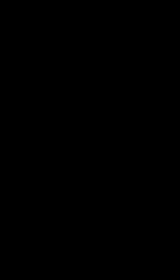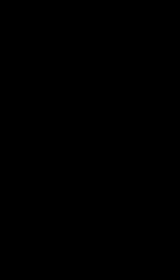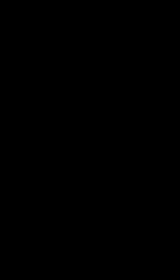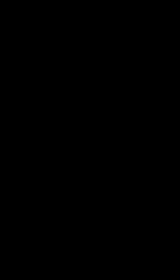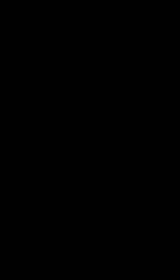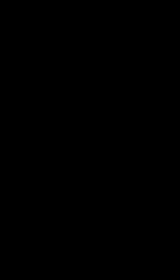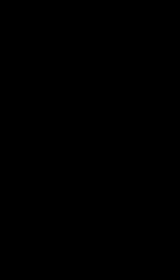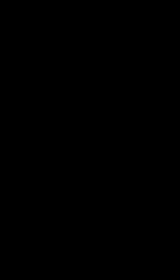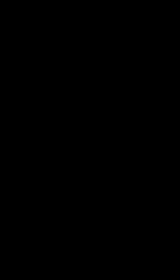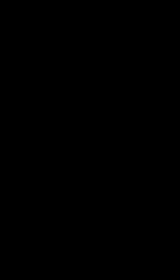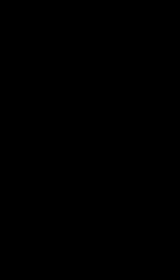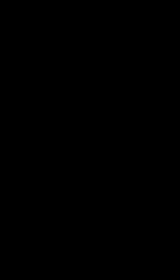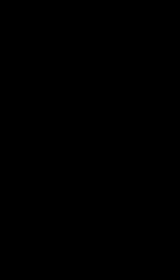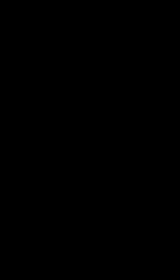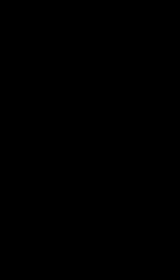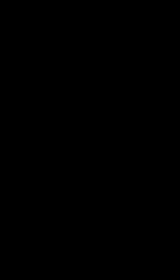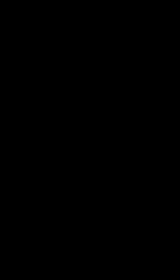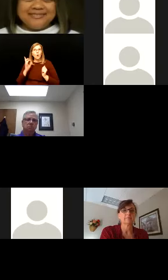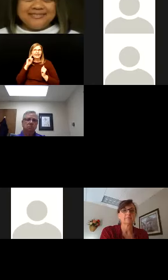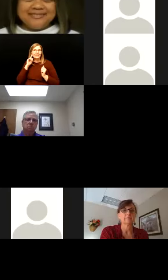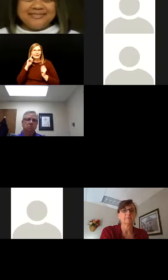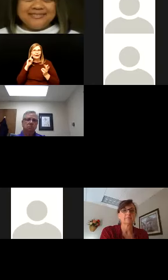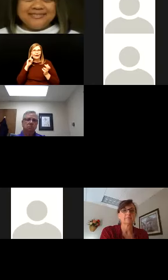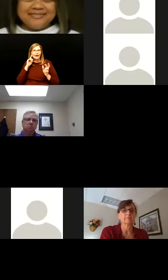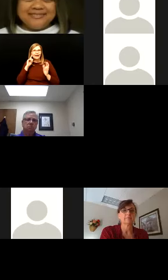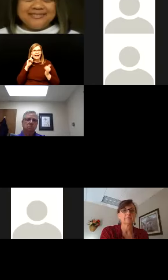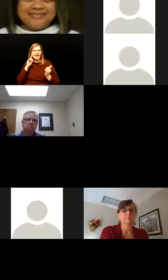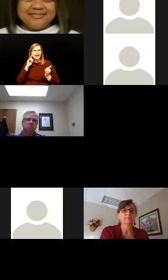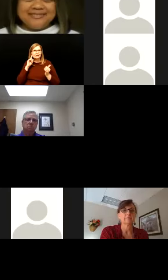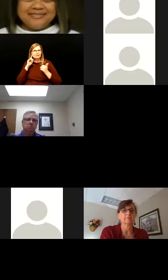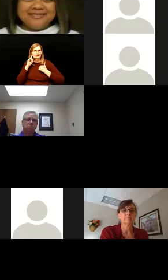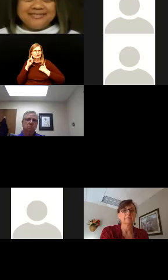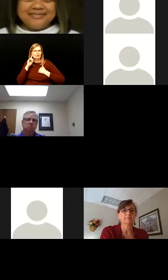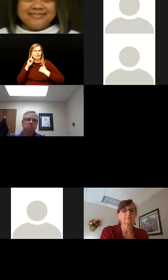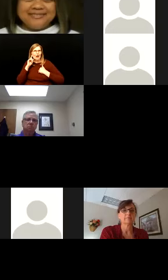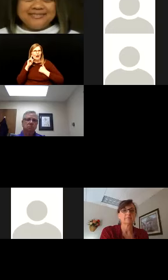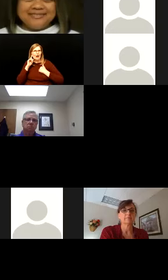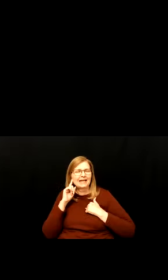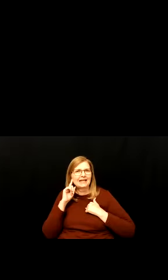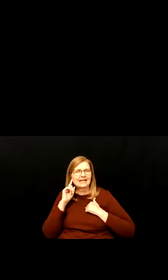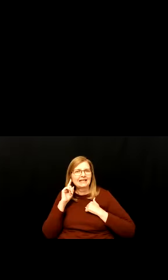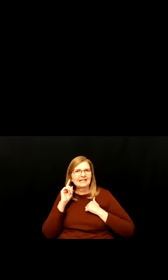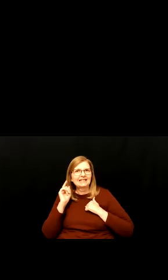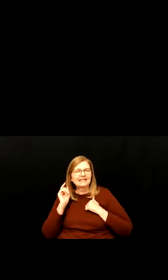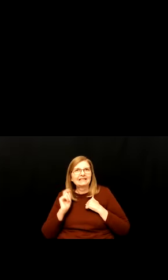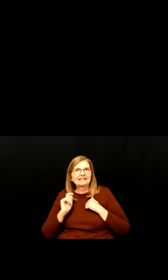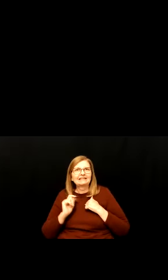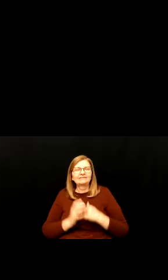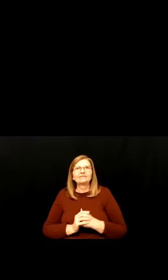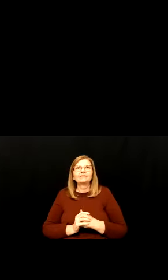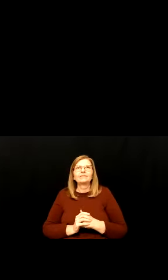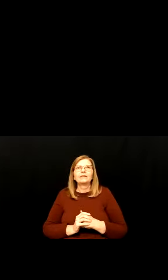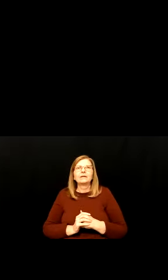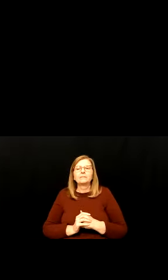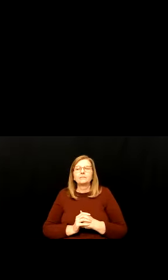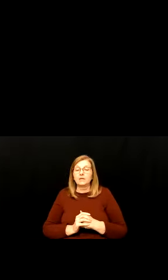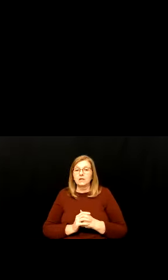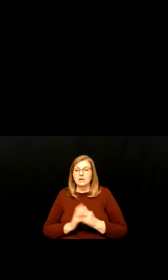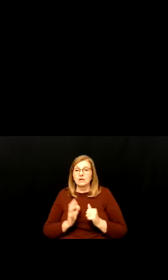Hello, sorry. I can hear her. I'm so sorry. That's the joy of being